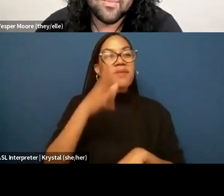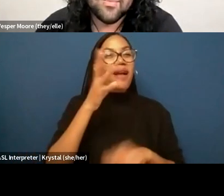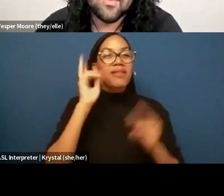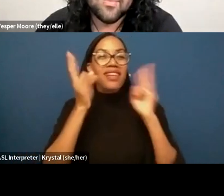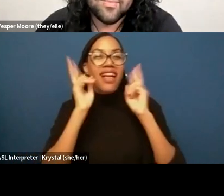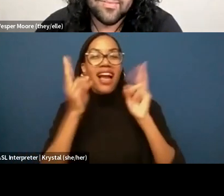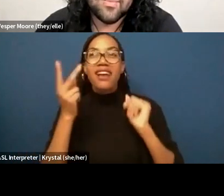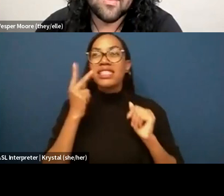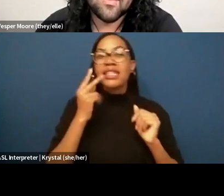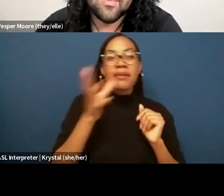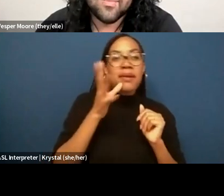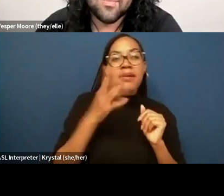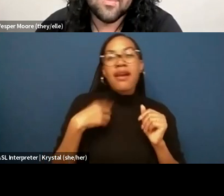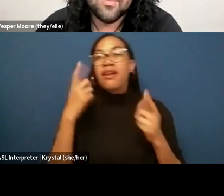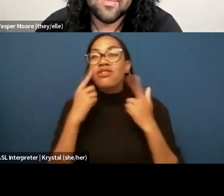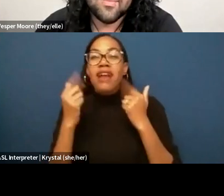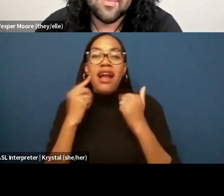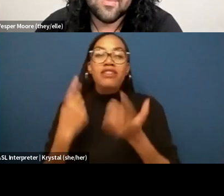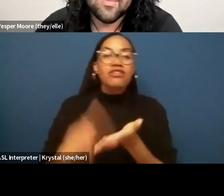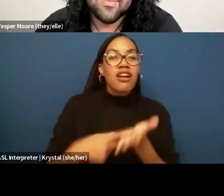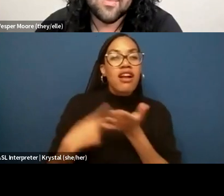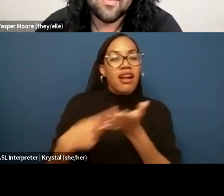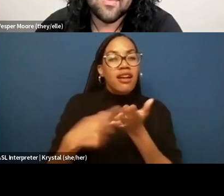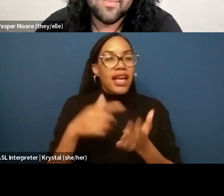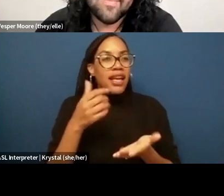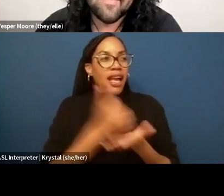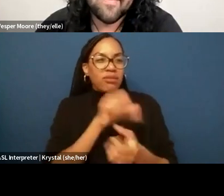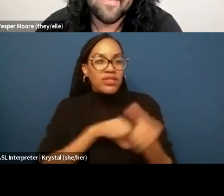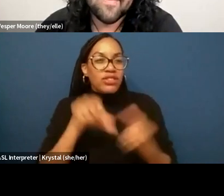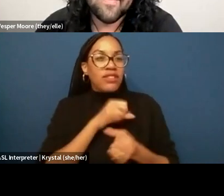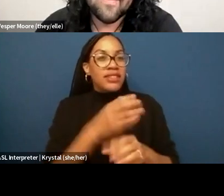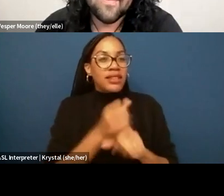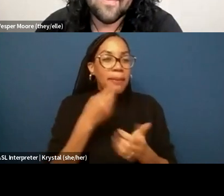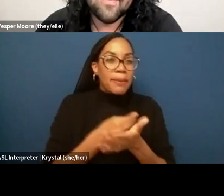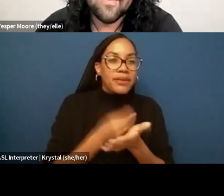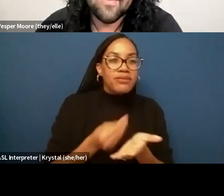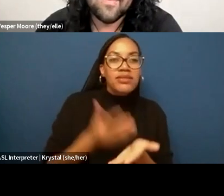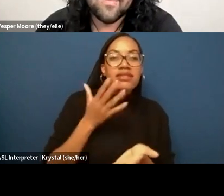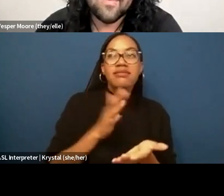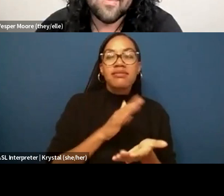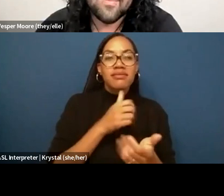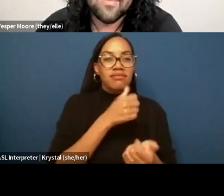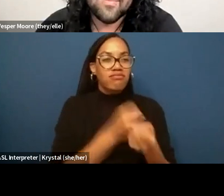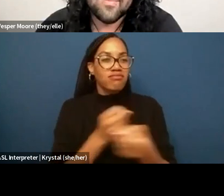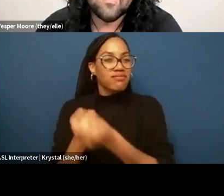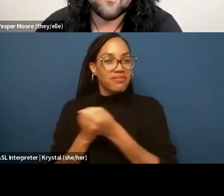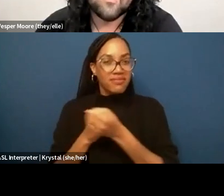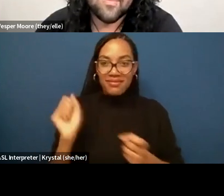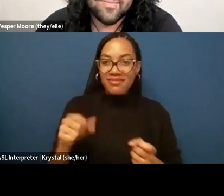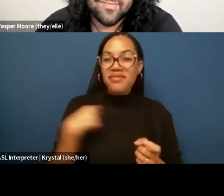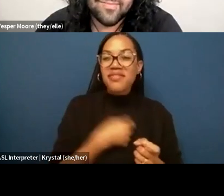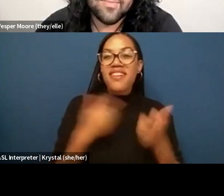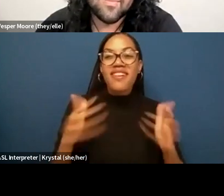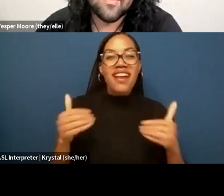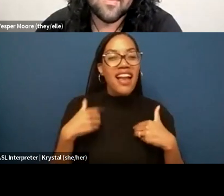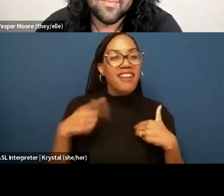would hold and they would process and they would help people get money to go to the hospital and do these things. I was like, yes, we have those systems already. And so I think even